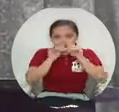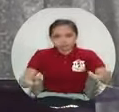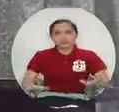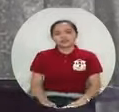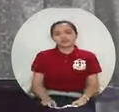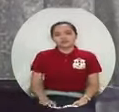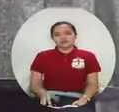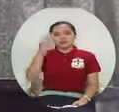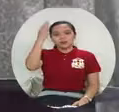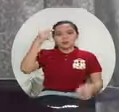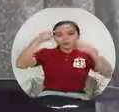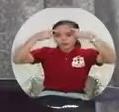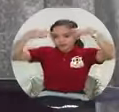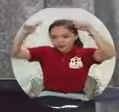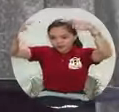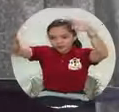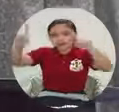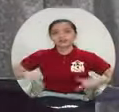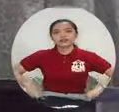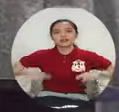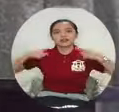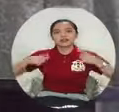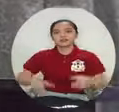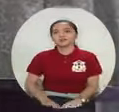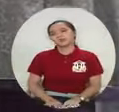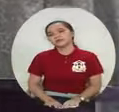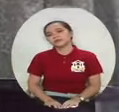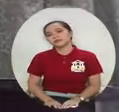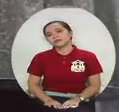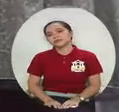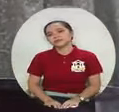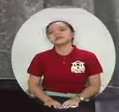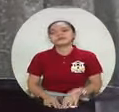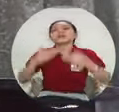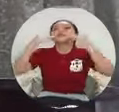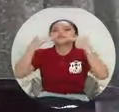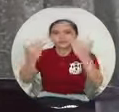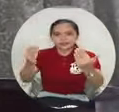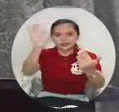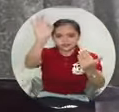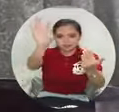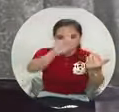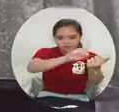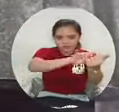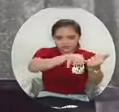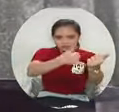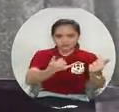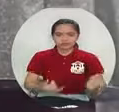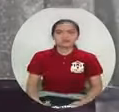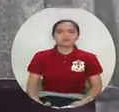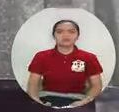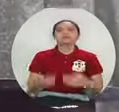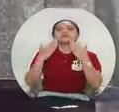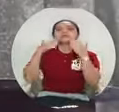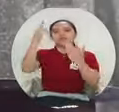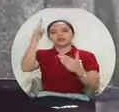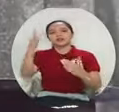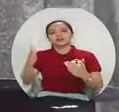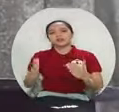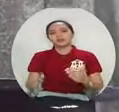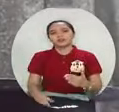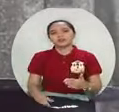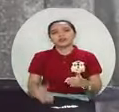iya ma-accomplish ug mabunga siya kinabuhi. So, Doc, salamat sa imong commitment, Doc. Praise the Lord. Hope